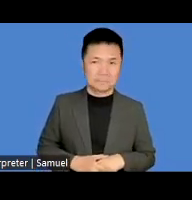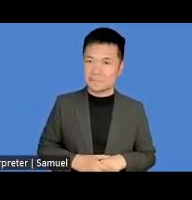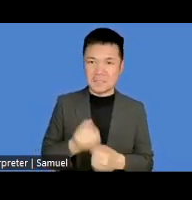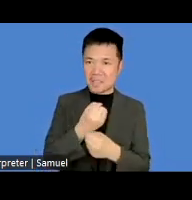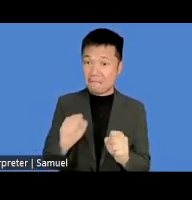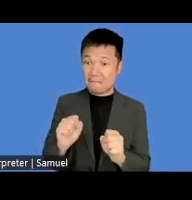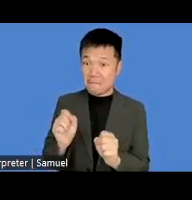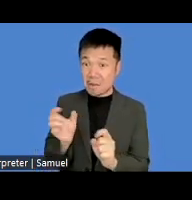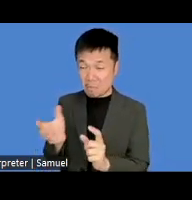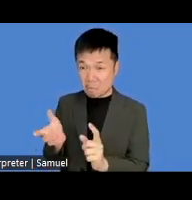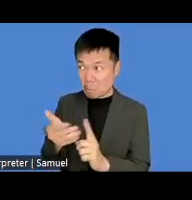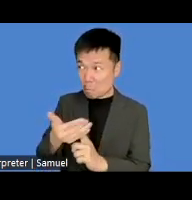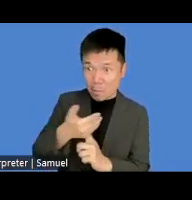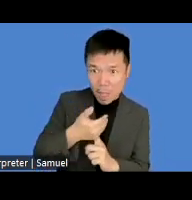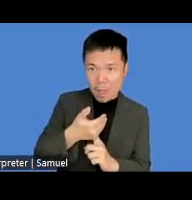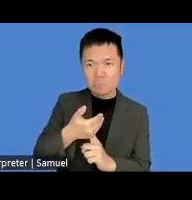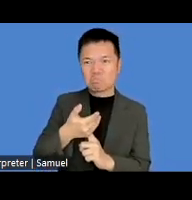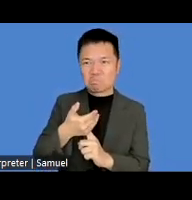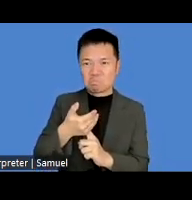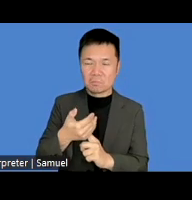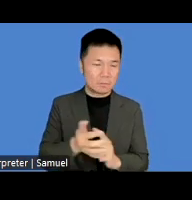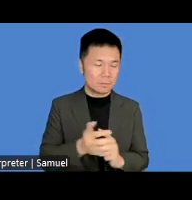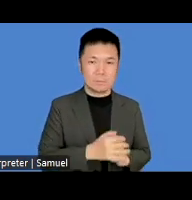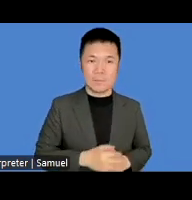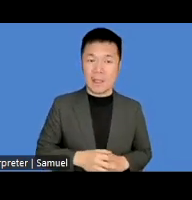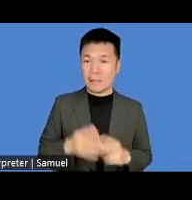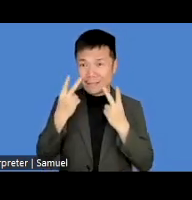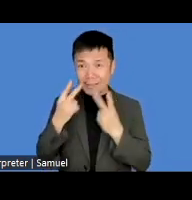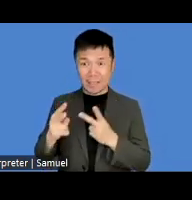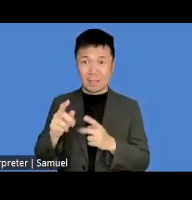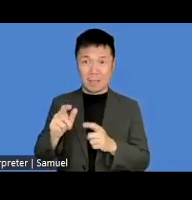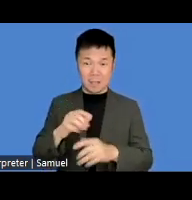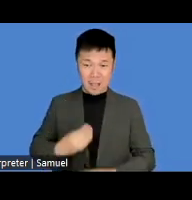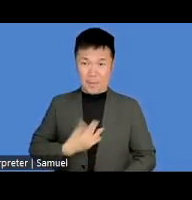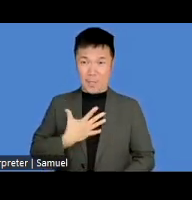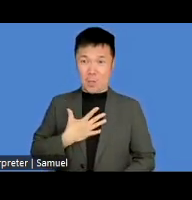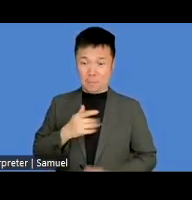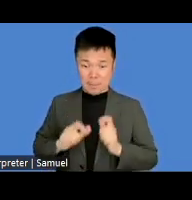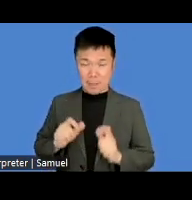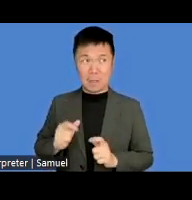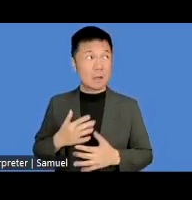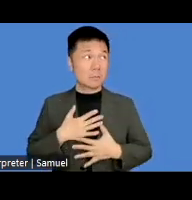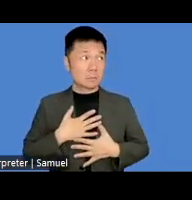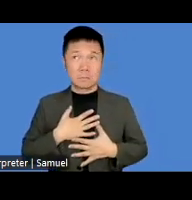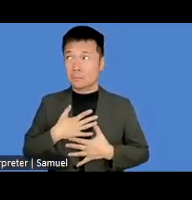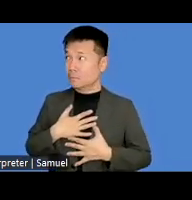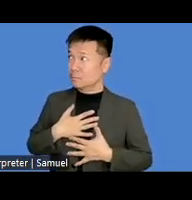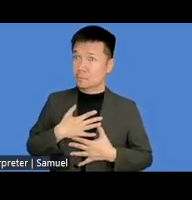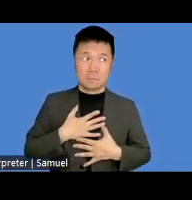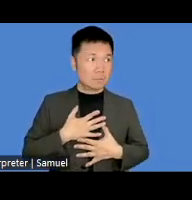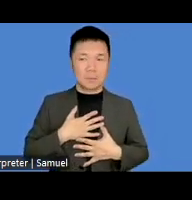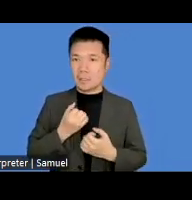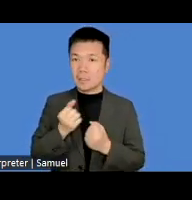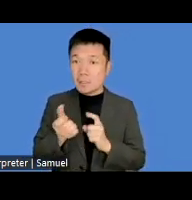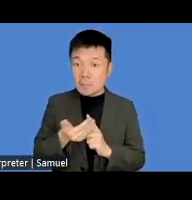whether people with albinism are living in secure conditions, what they need, what actions are needed